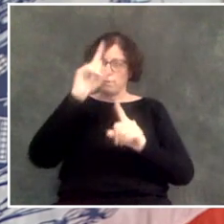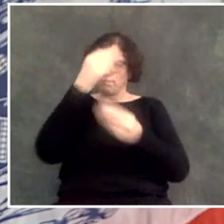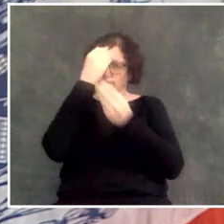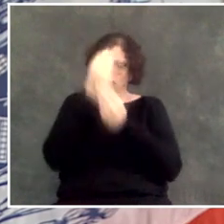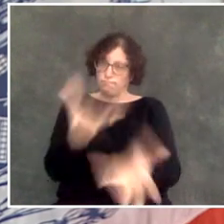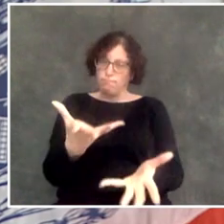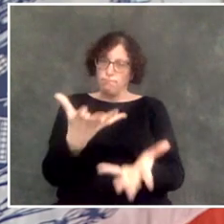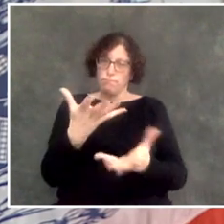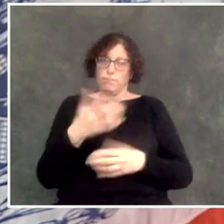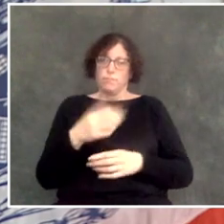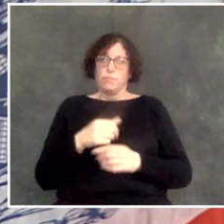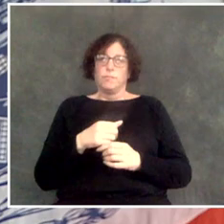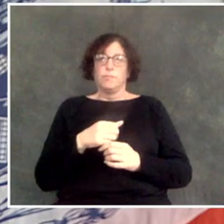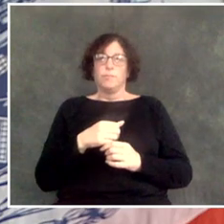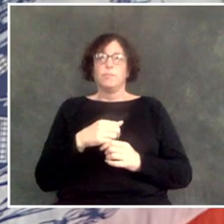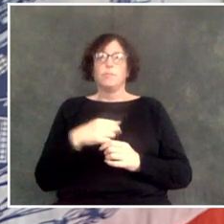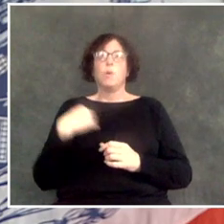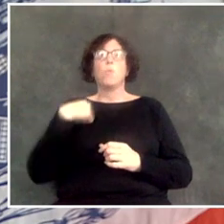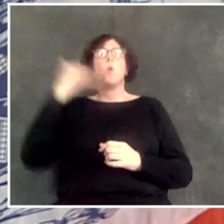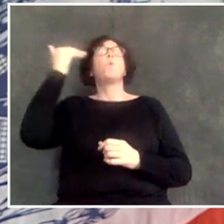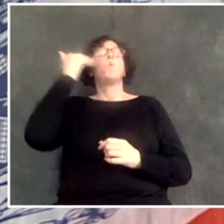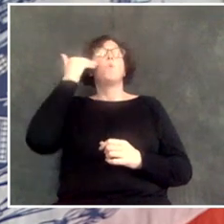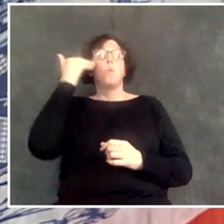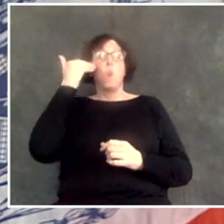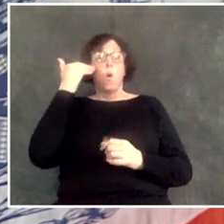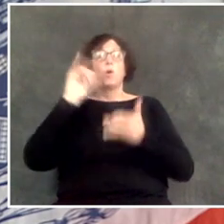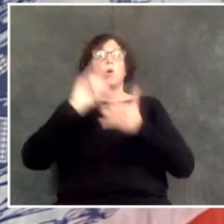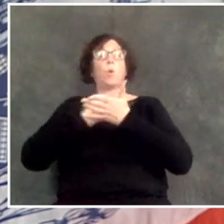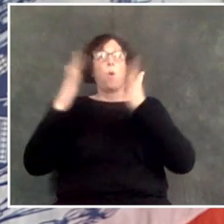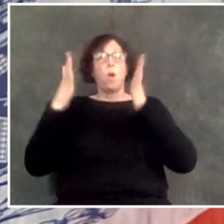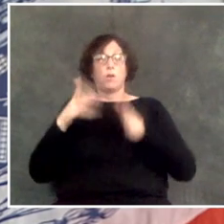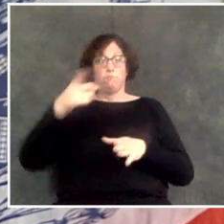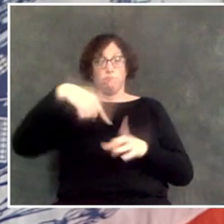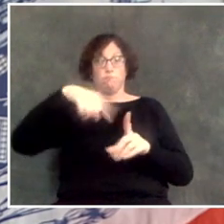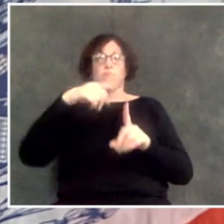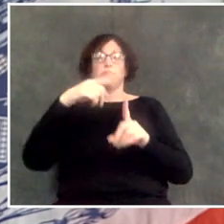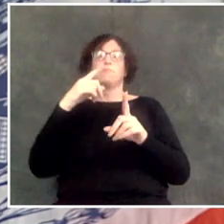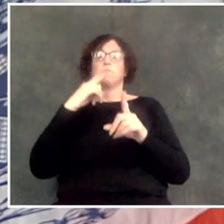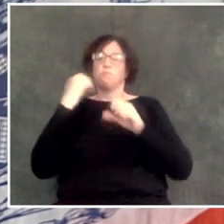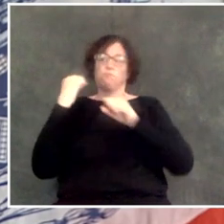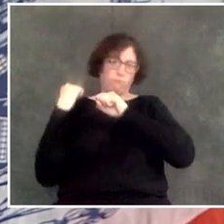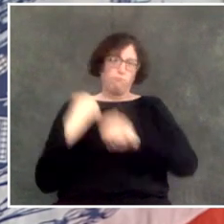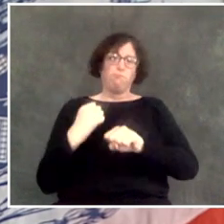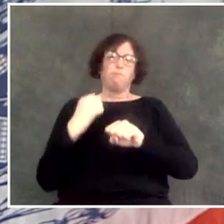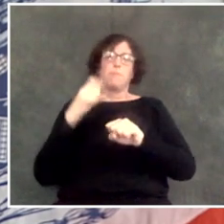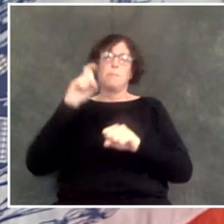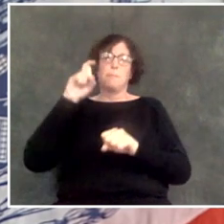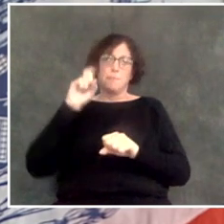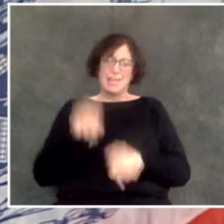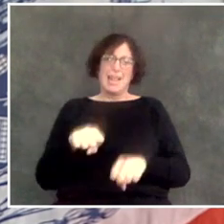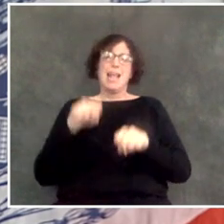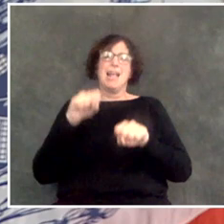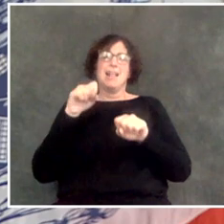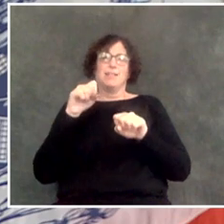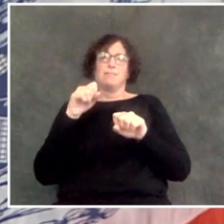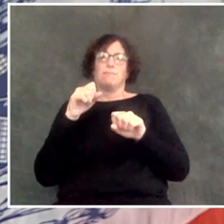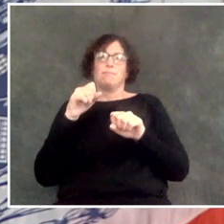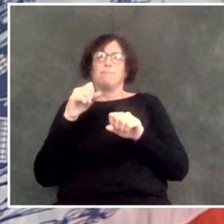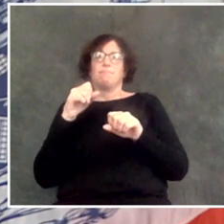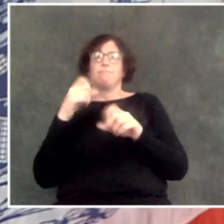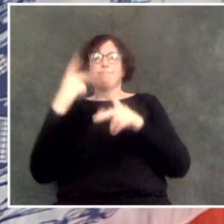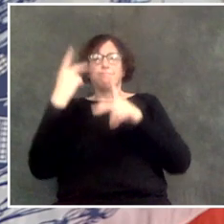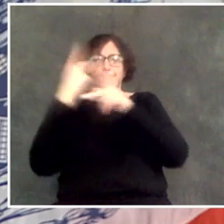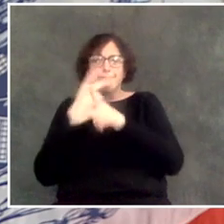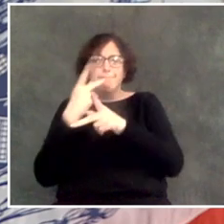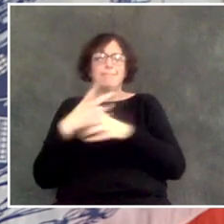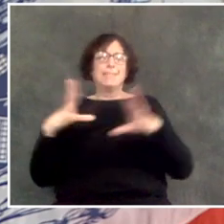can get through anything, and people are really showing tremendous solidarity and strength. And we also know that this is a battle that will not go